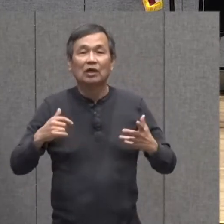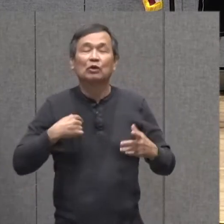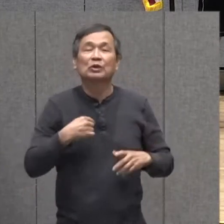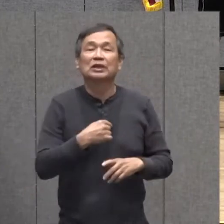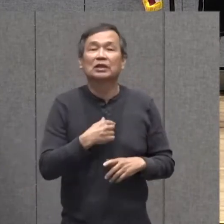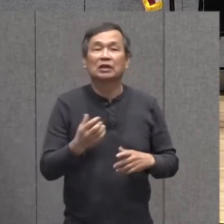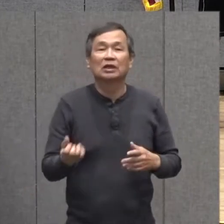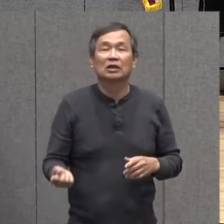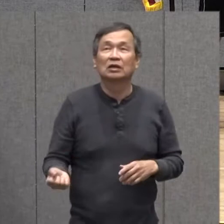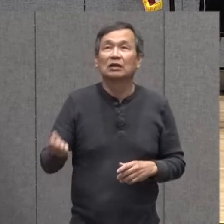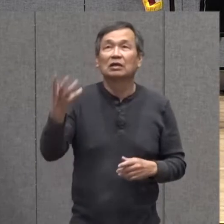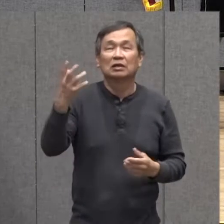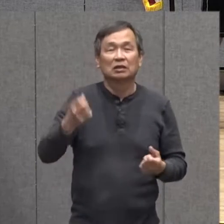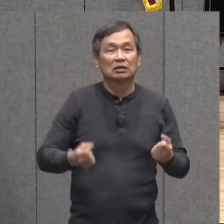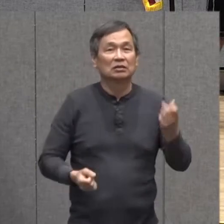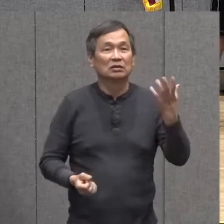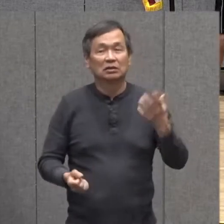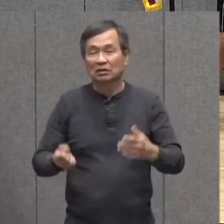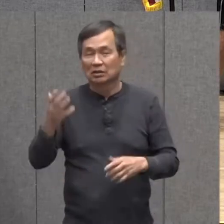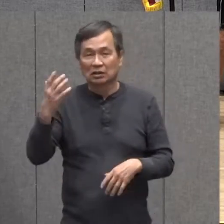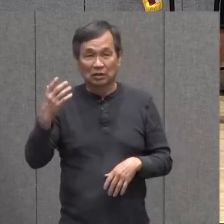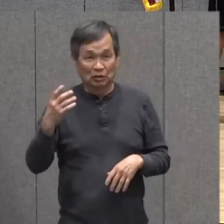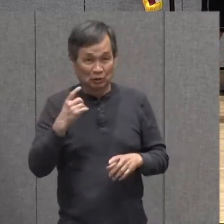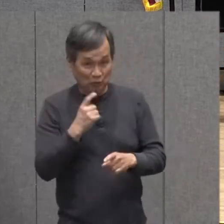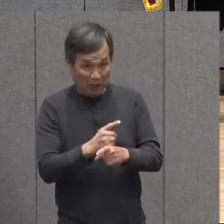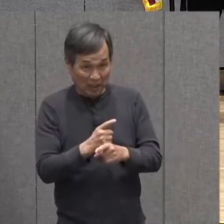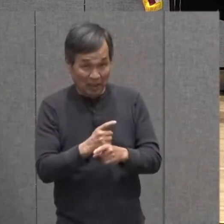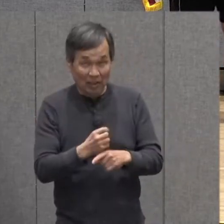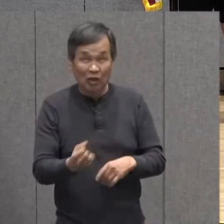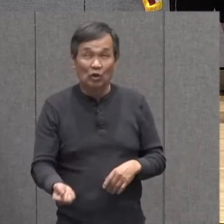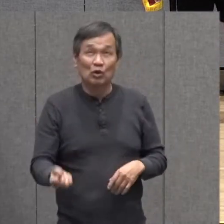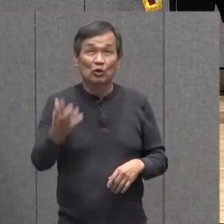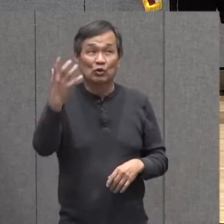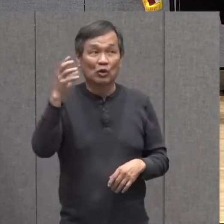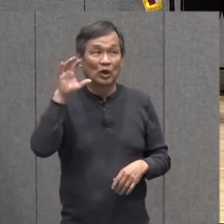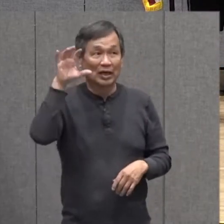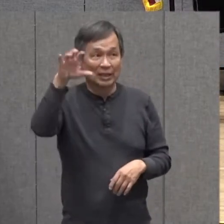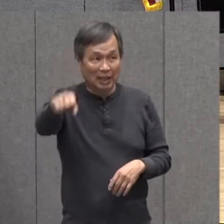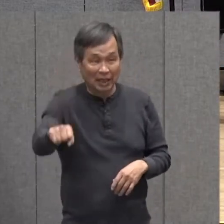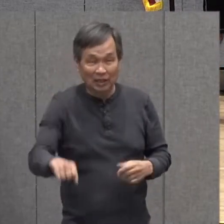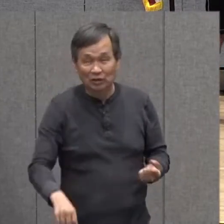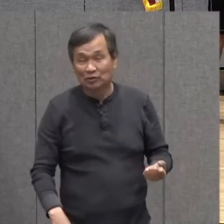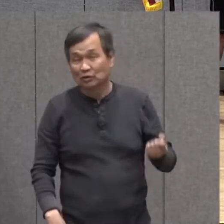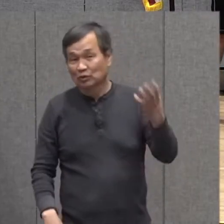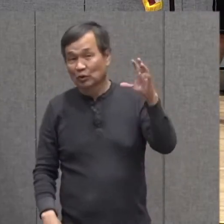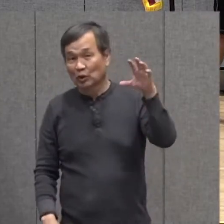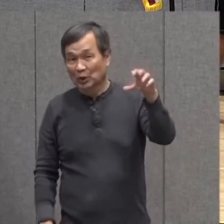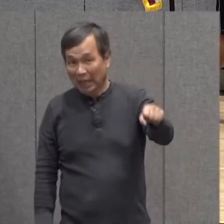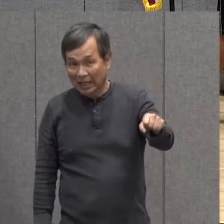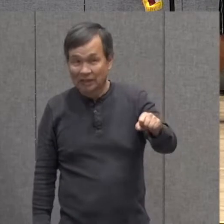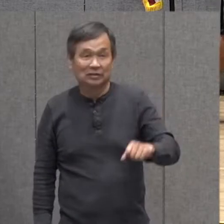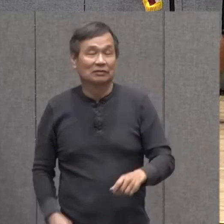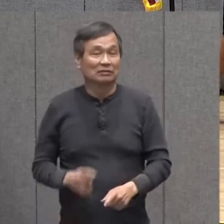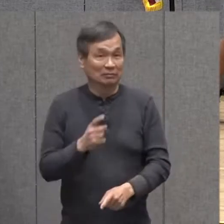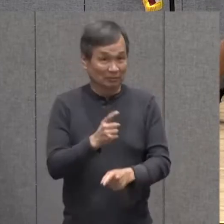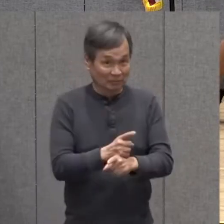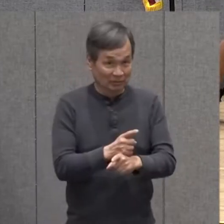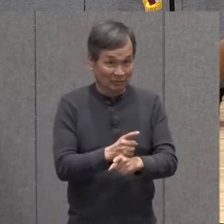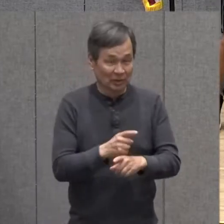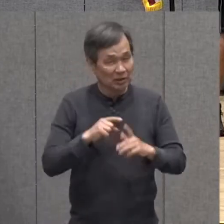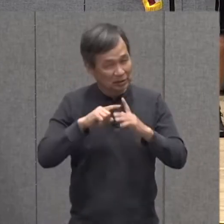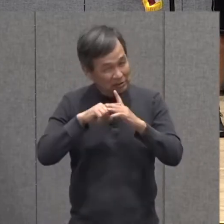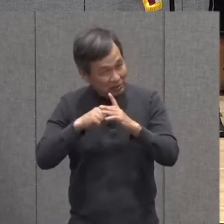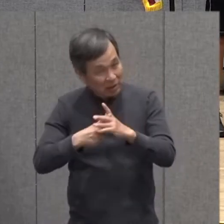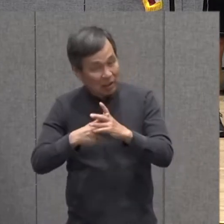catching, which was the beginning of juggling. Después de que hicimos las actividades físicas, empezamos con el